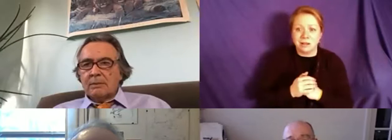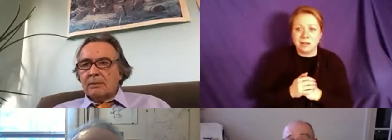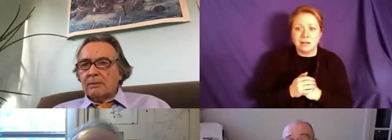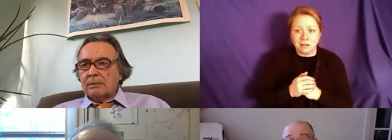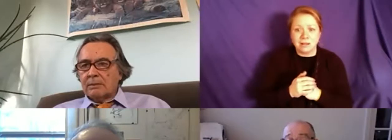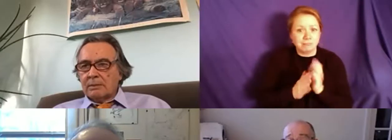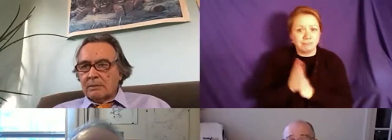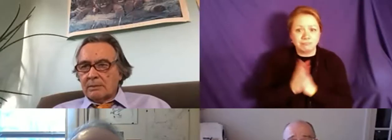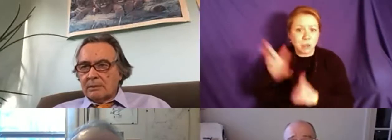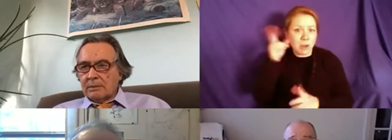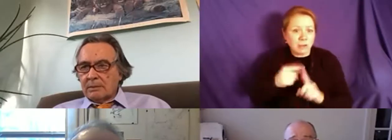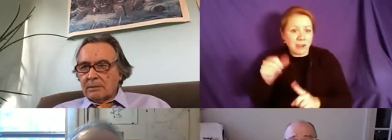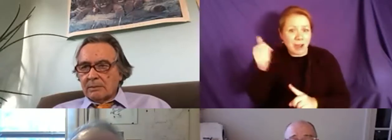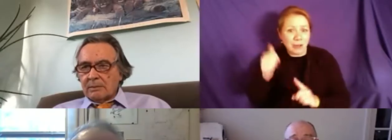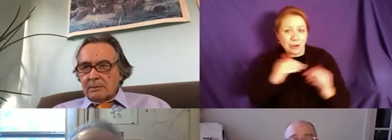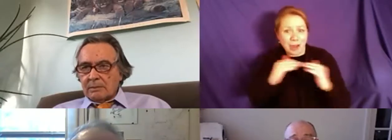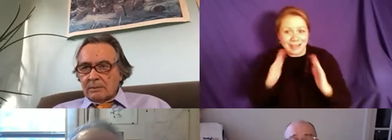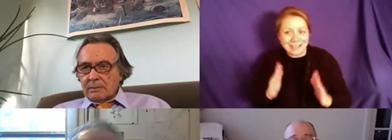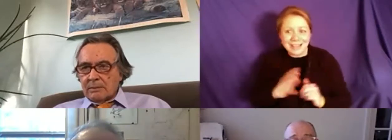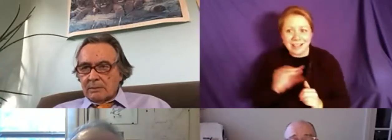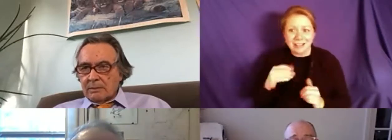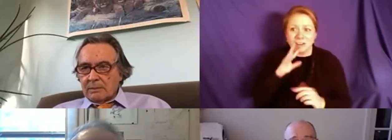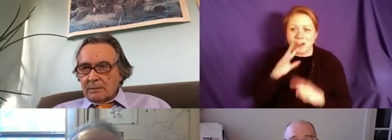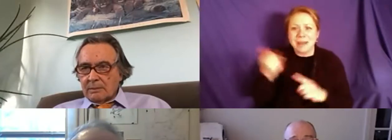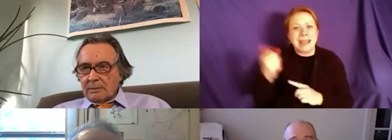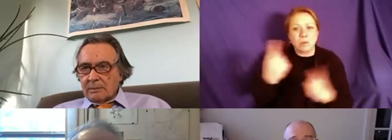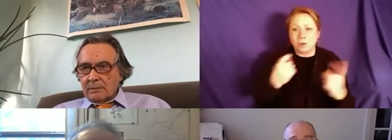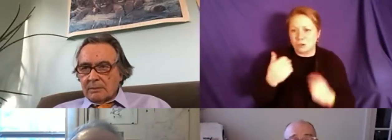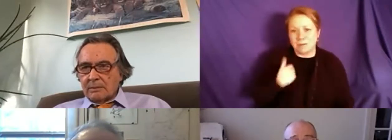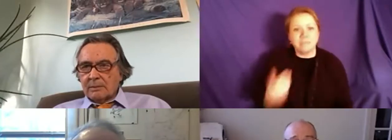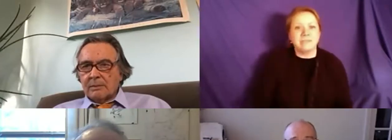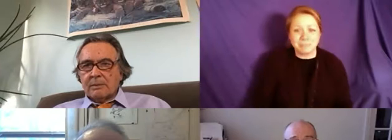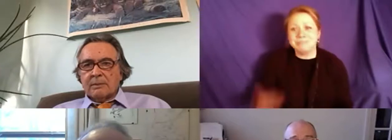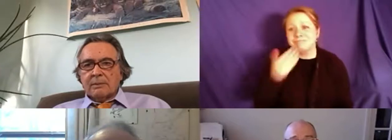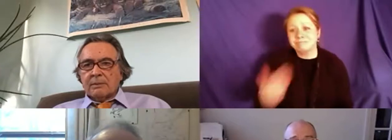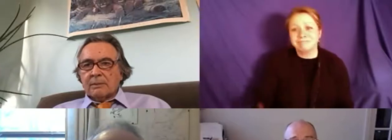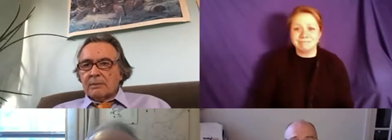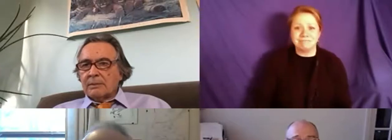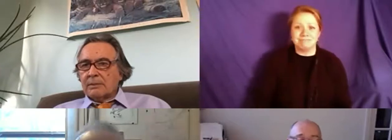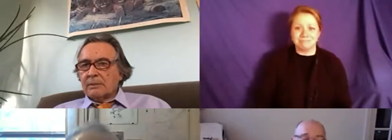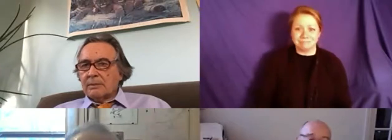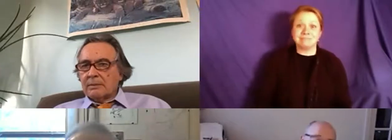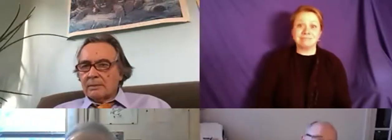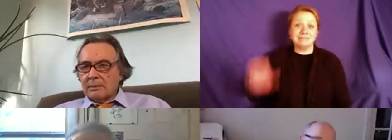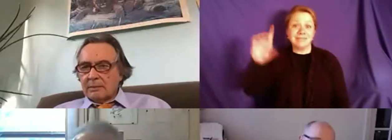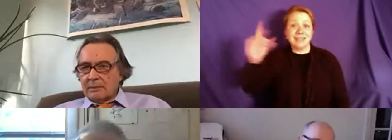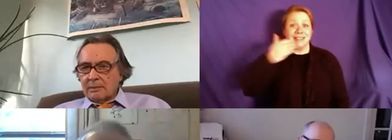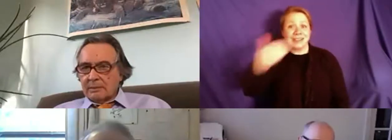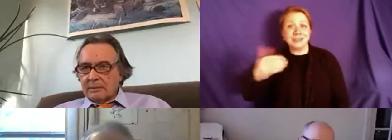eager to hear from my other colleagues and then talk about any questions you have. Thank you. Thank you, John.